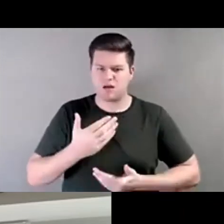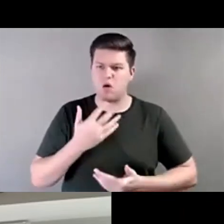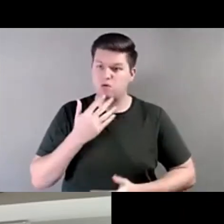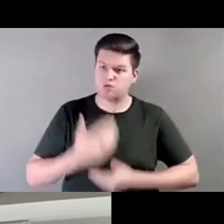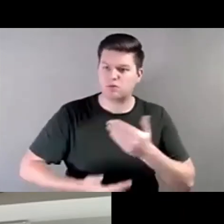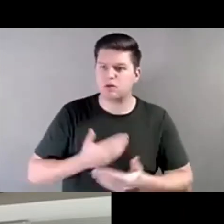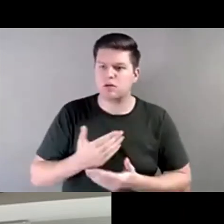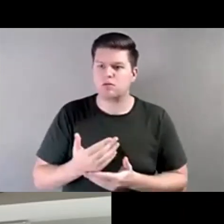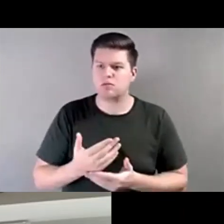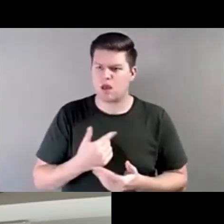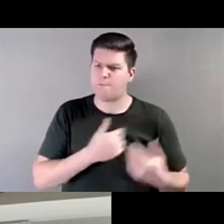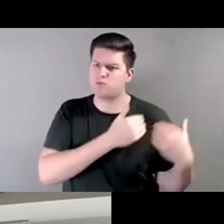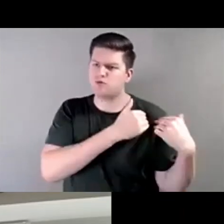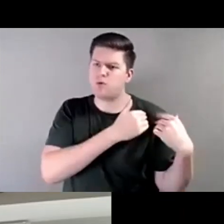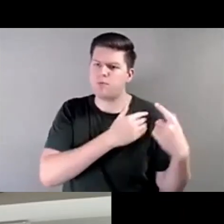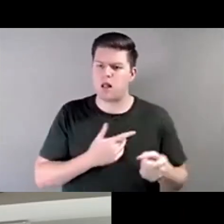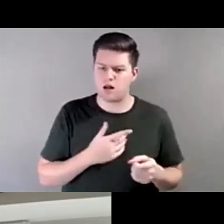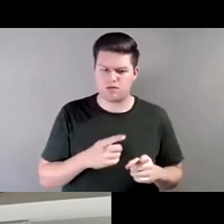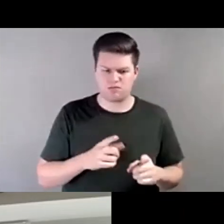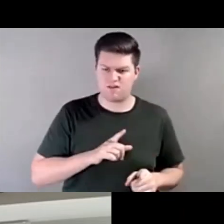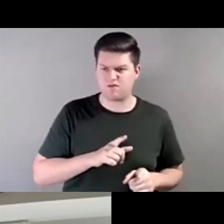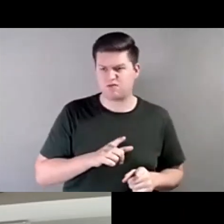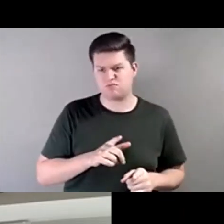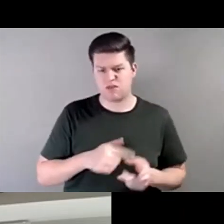disabilities changed.